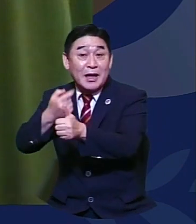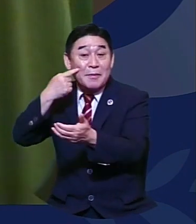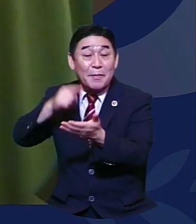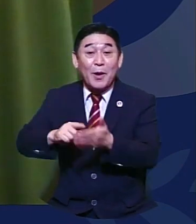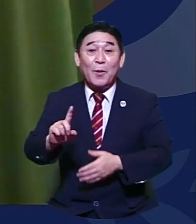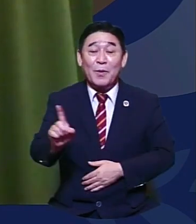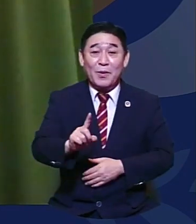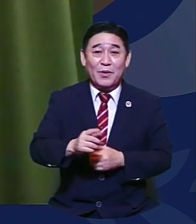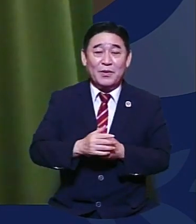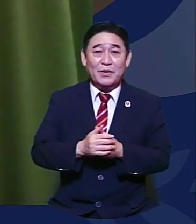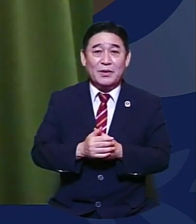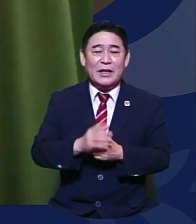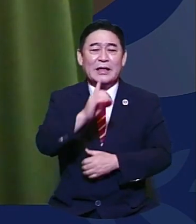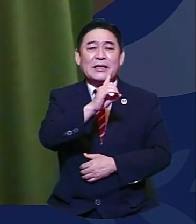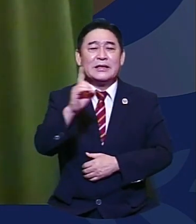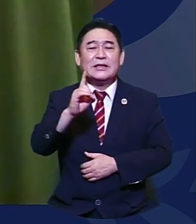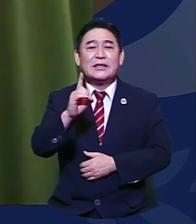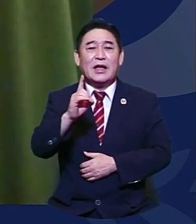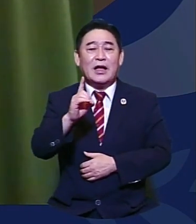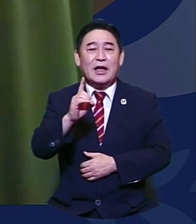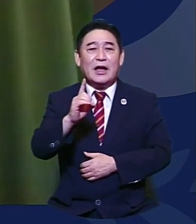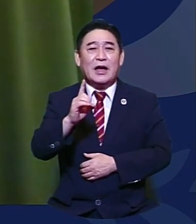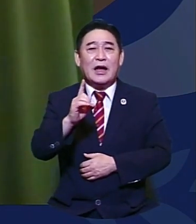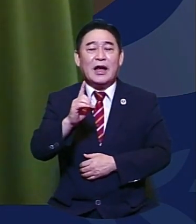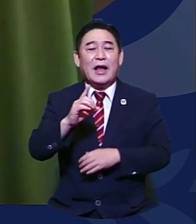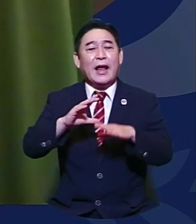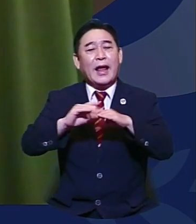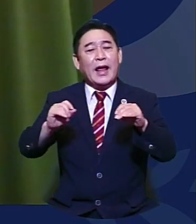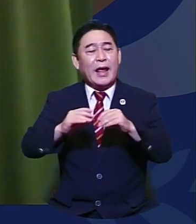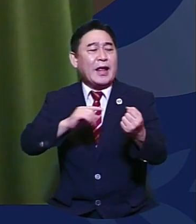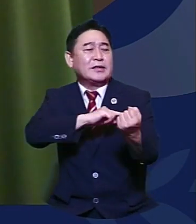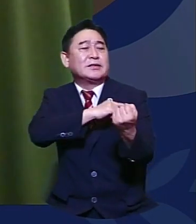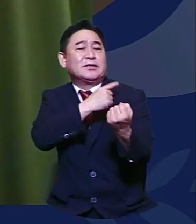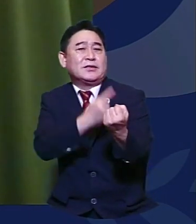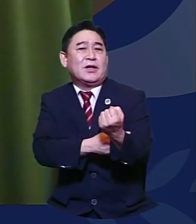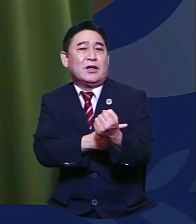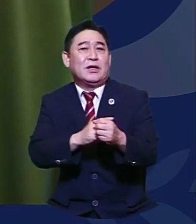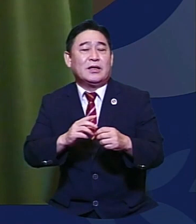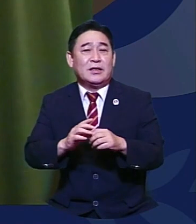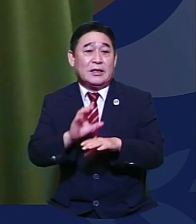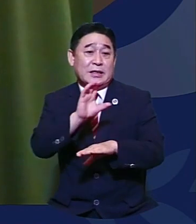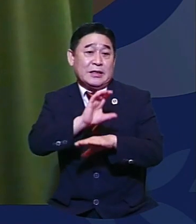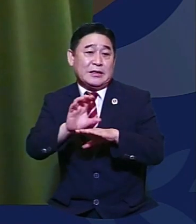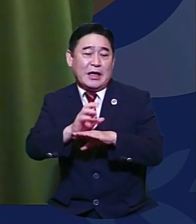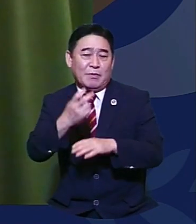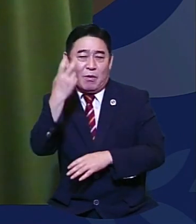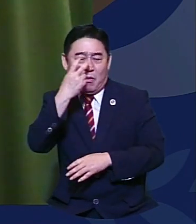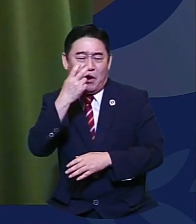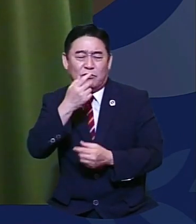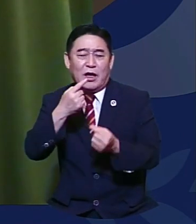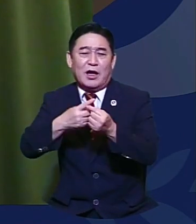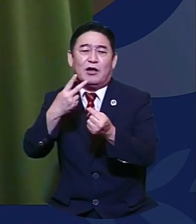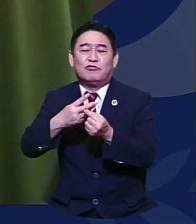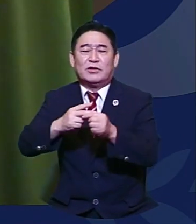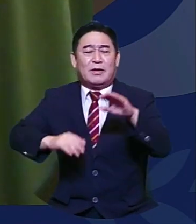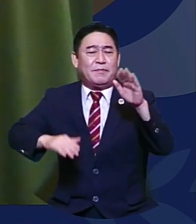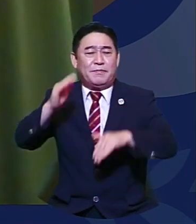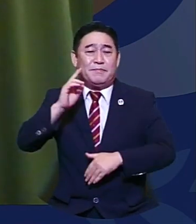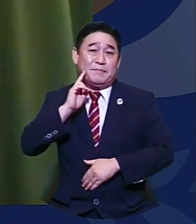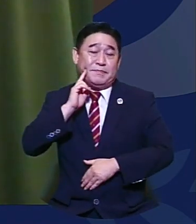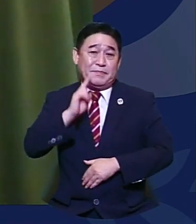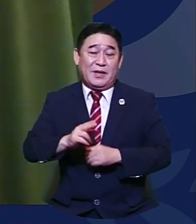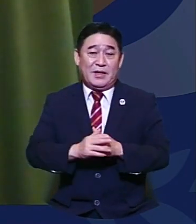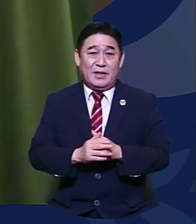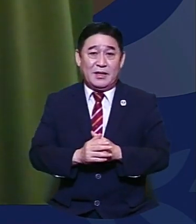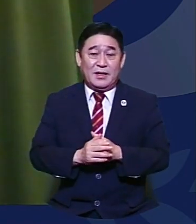about digital literacy, as we've already flagged, and cybersecurity. And I would suspect that's also true for